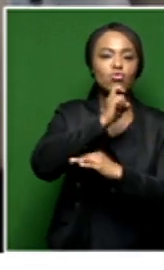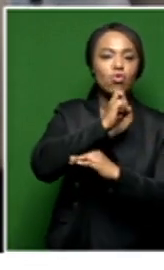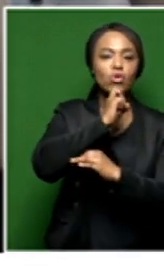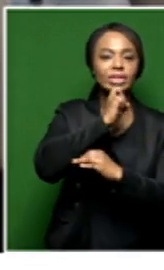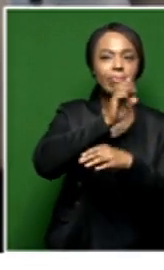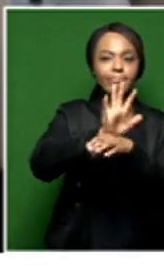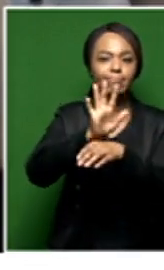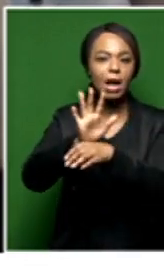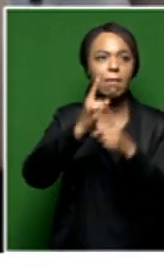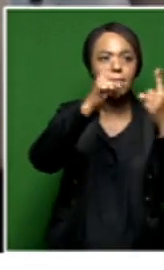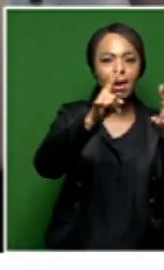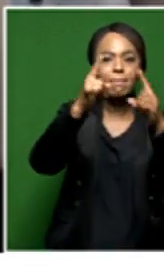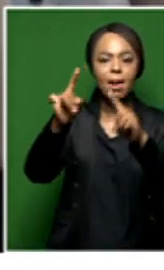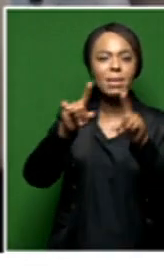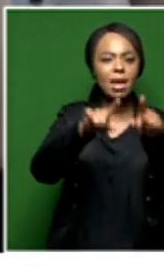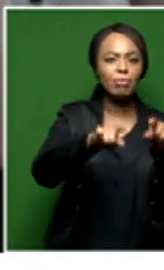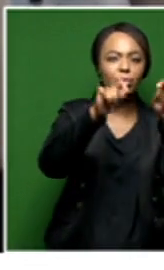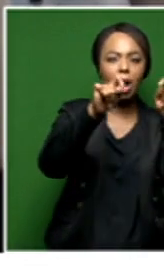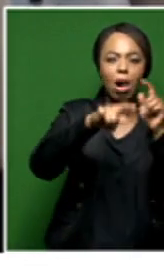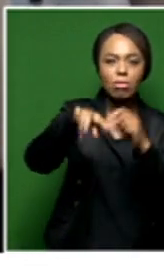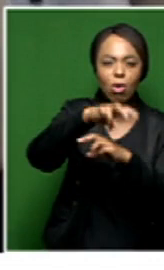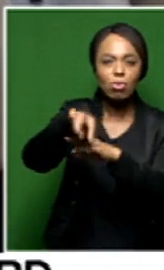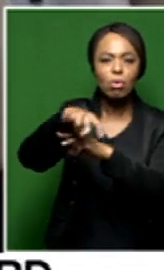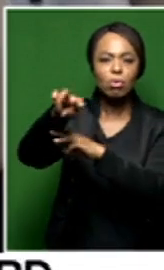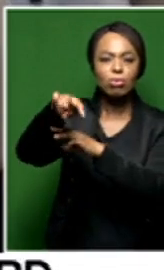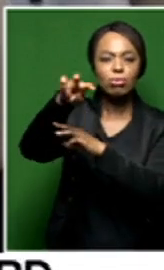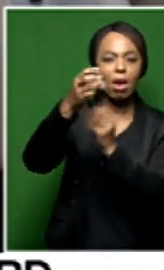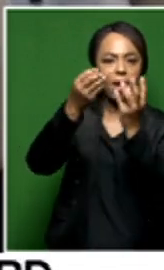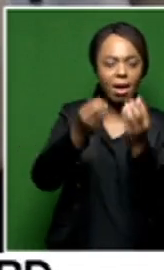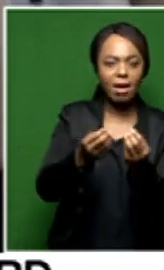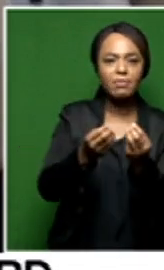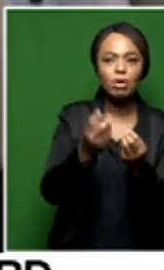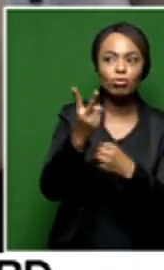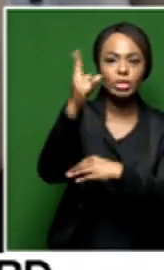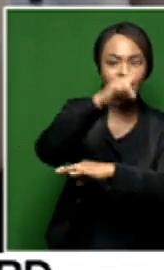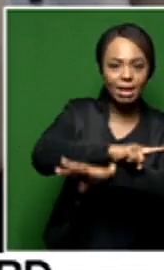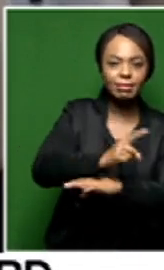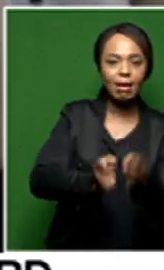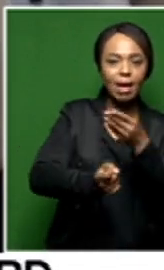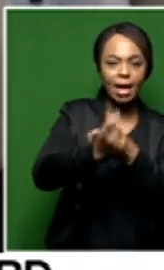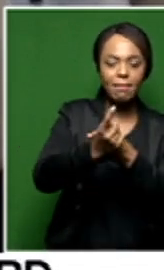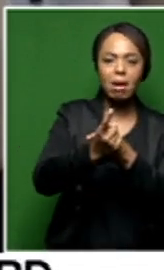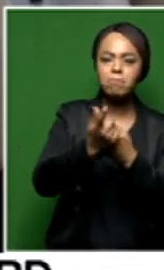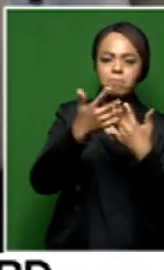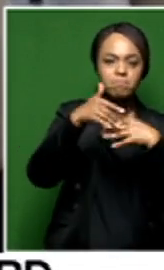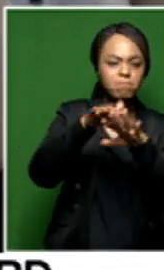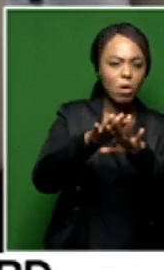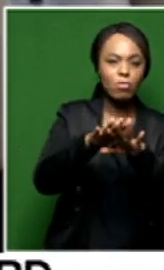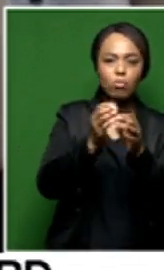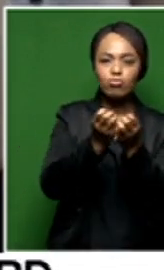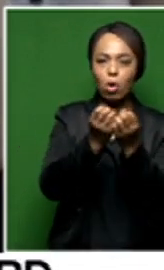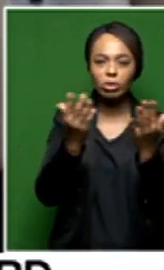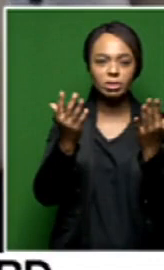been to Cape Town, we've recorded our results, and ultimately that happens over 2 days and we culminate with a